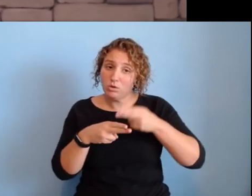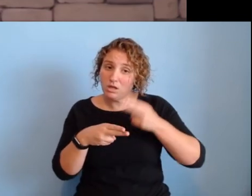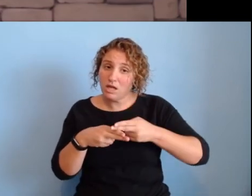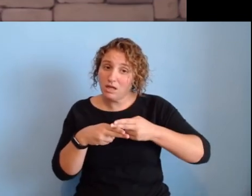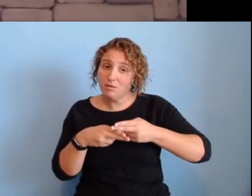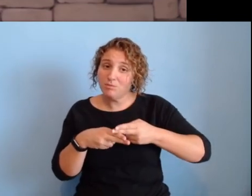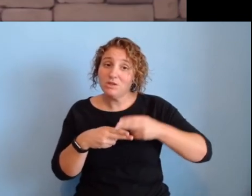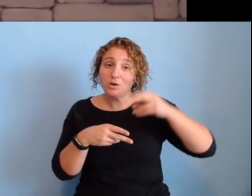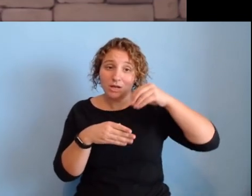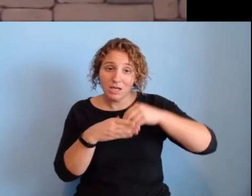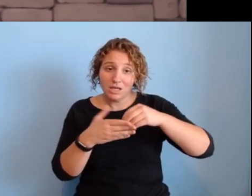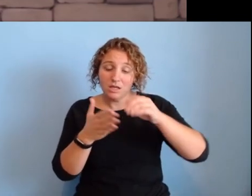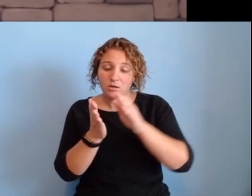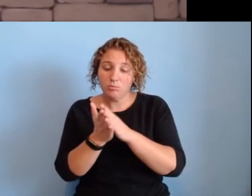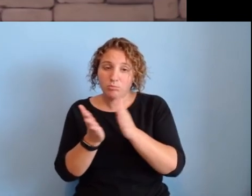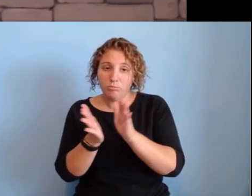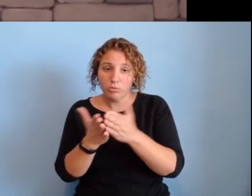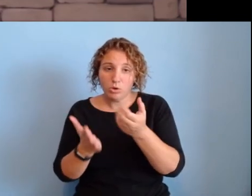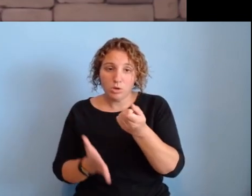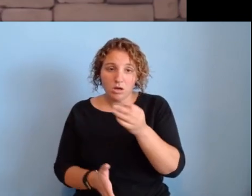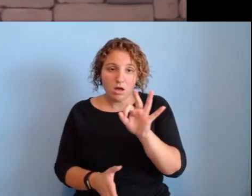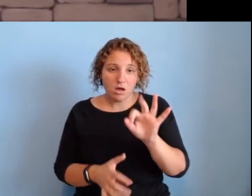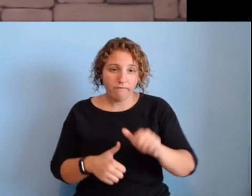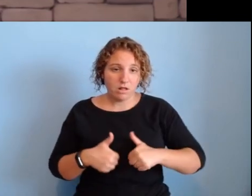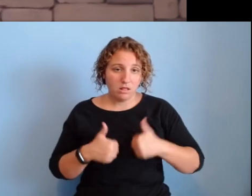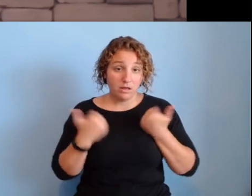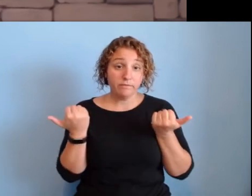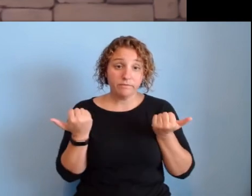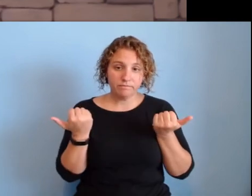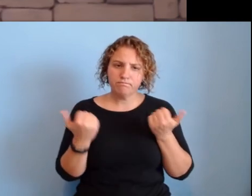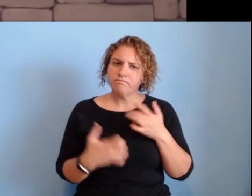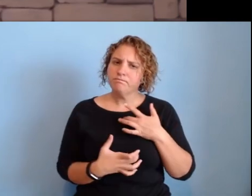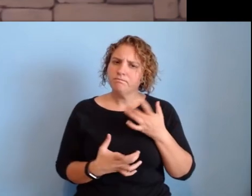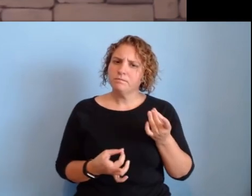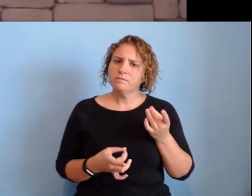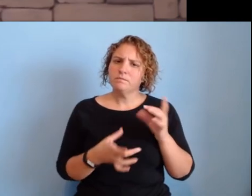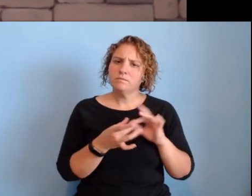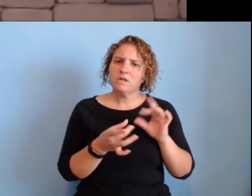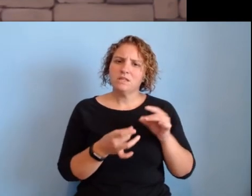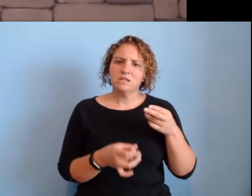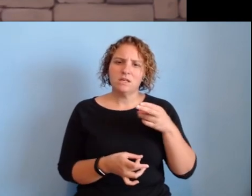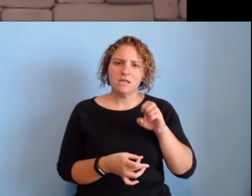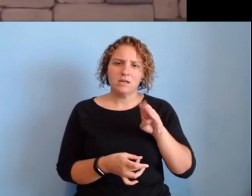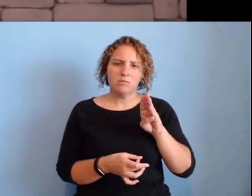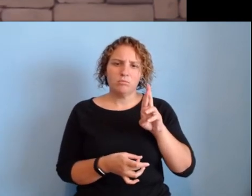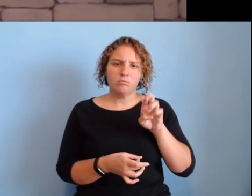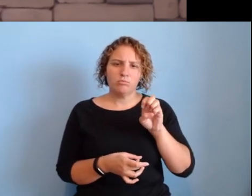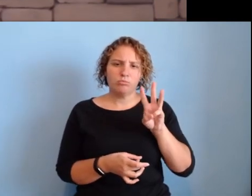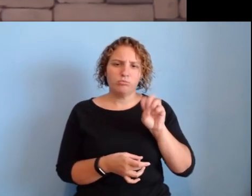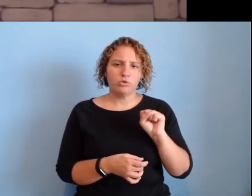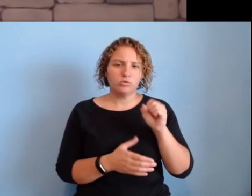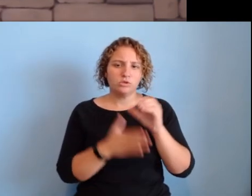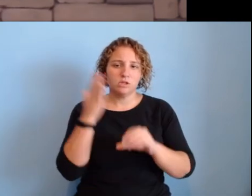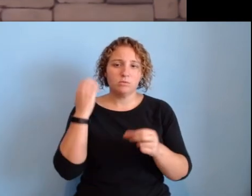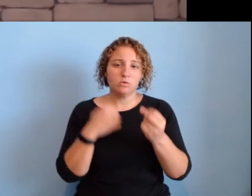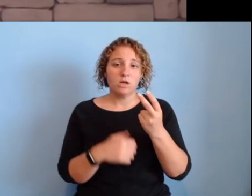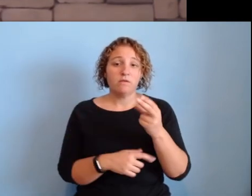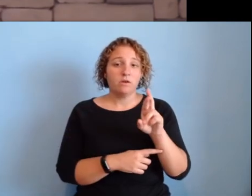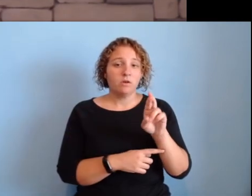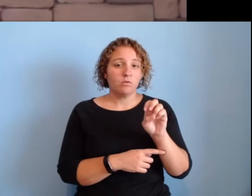book of life. Interesting. Mentioned in Hebrews 12, mentioned elsewhere, mentioned in Revelation 13.8,